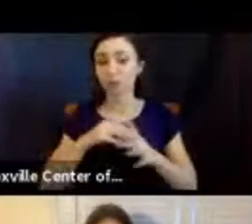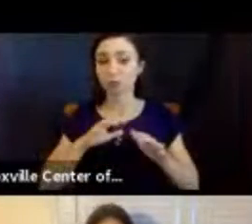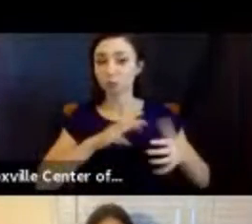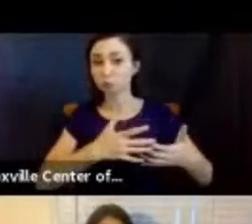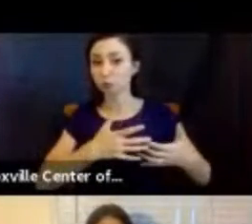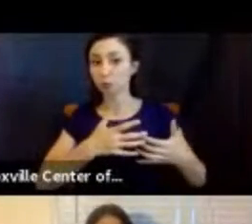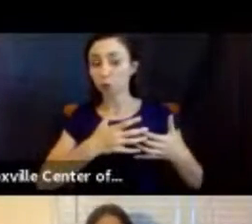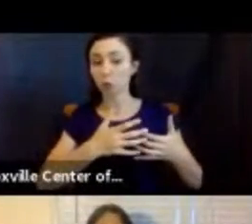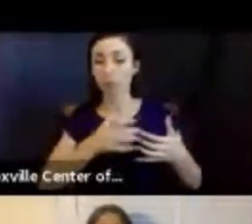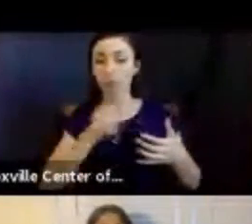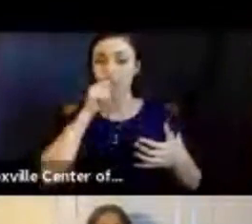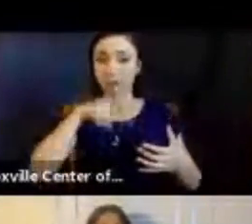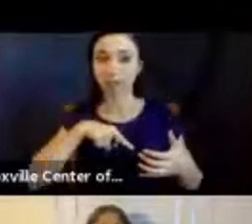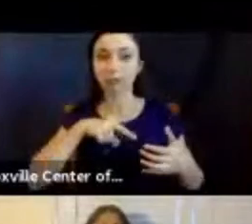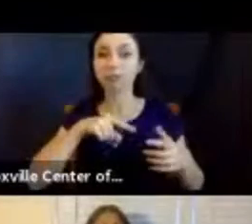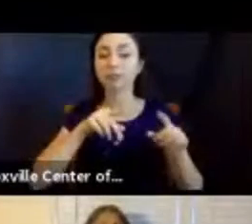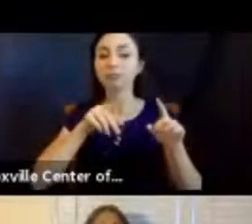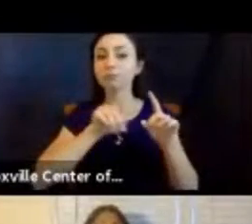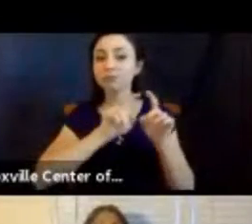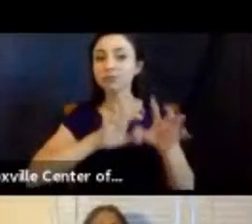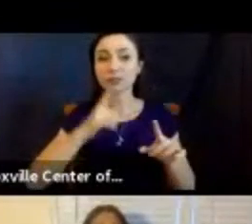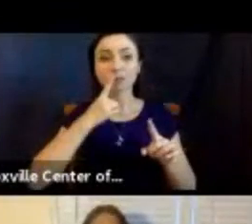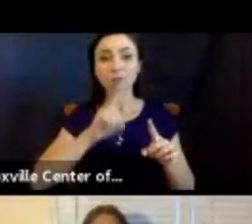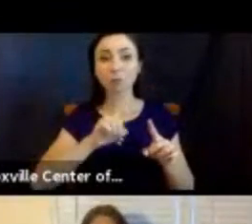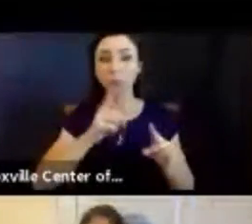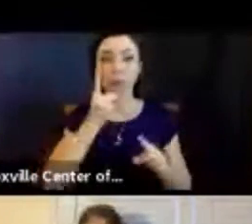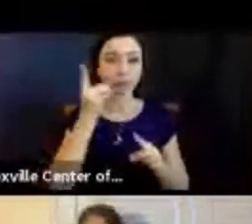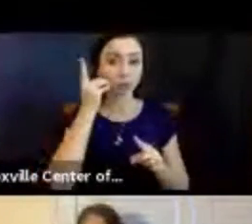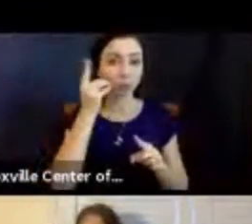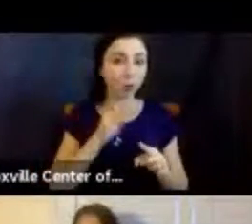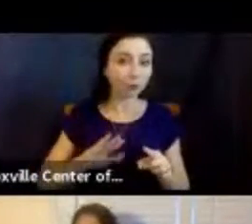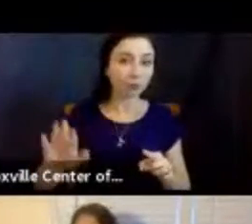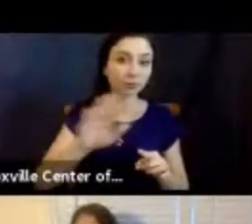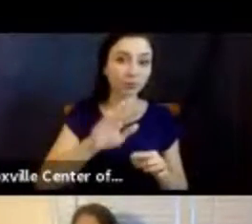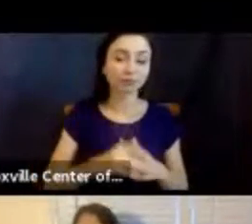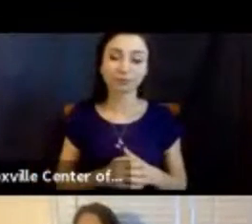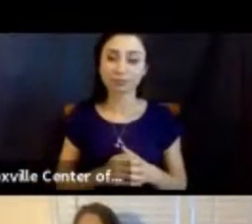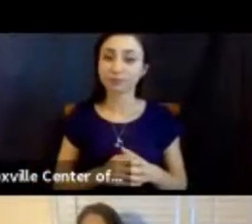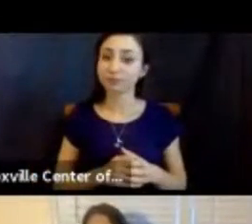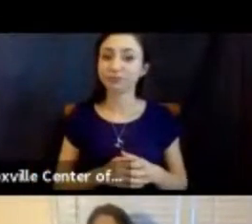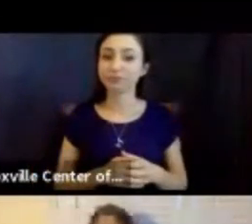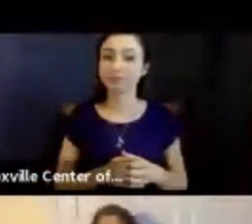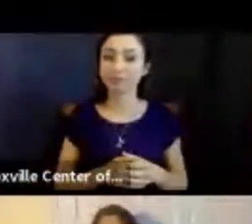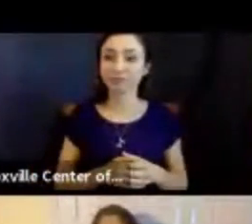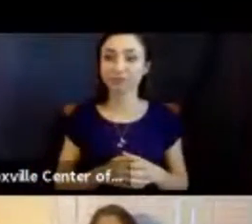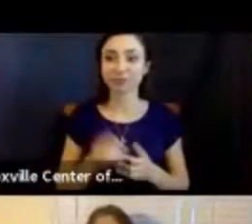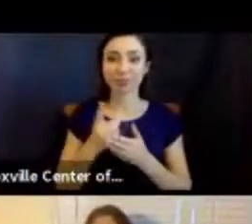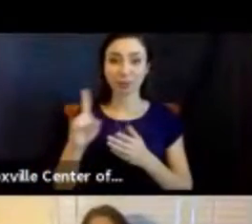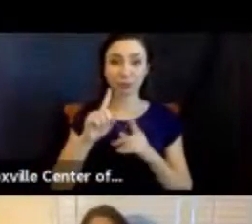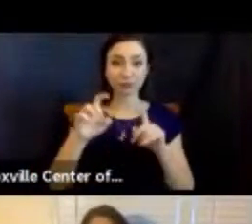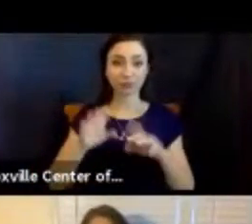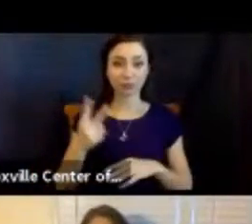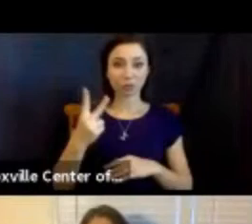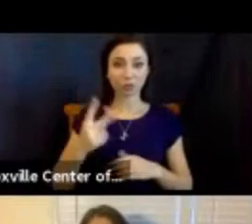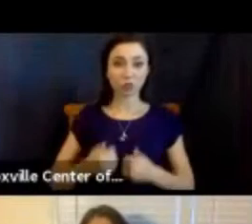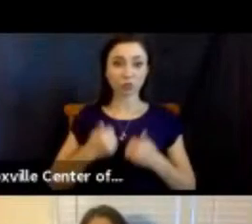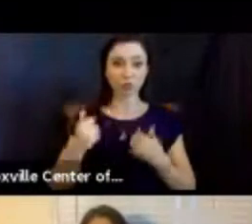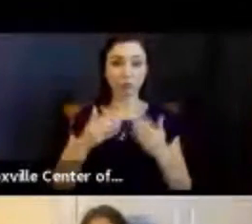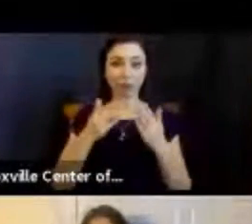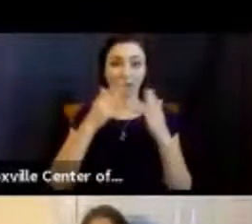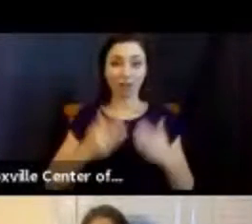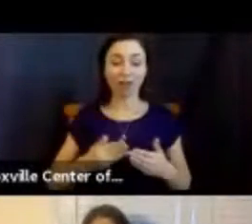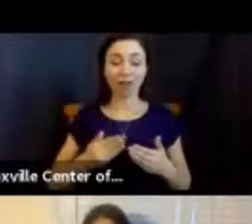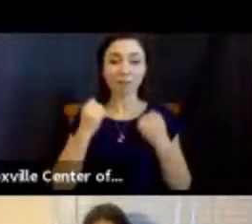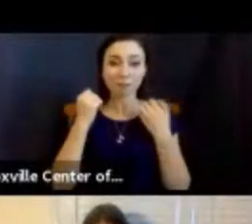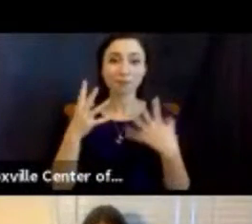of on-campus residential facilities. Last week, we tested 2 residence halls and a number of fraternity houses at